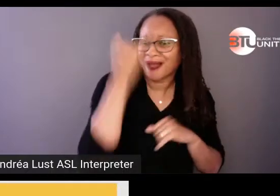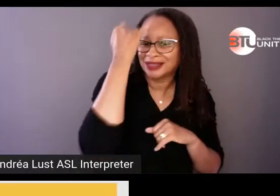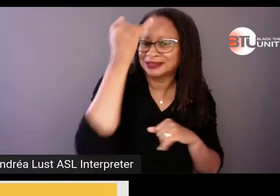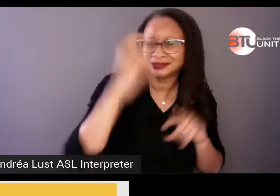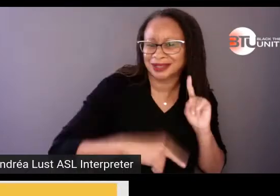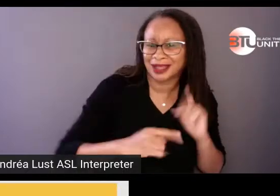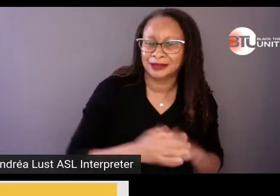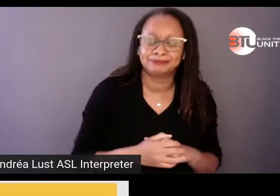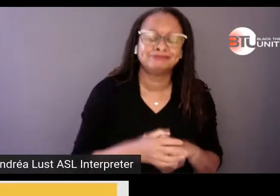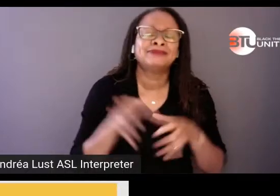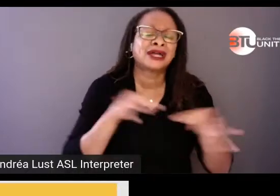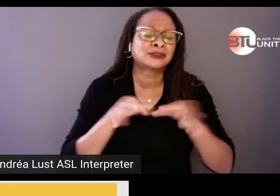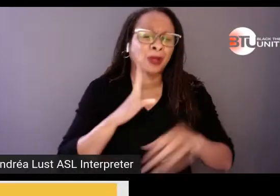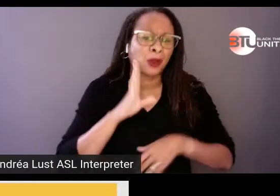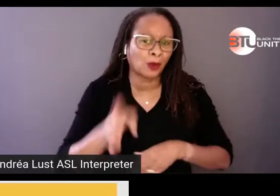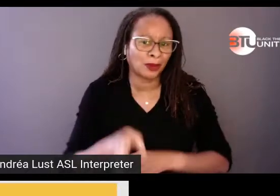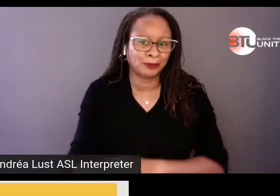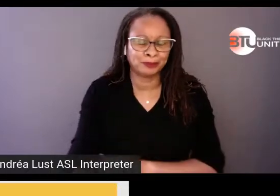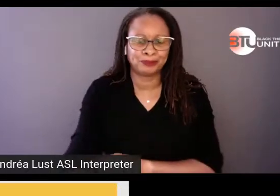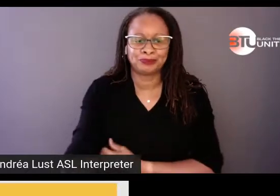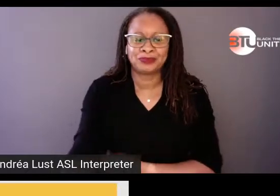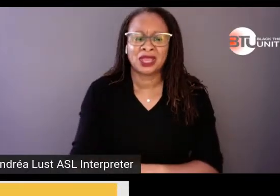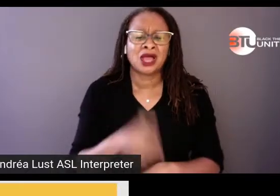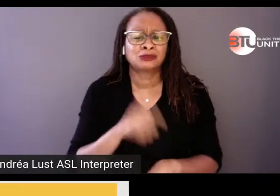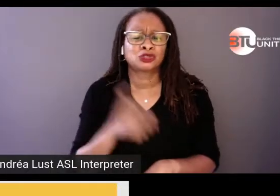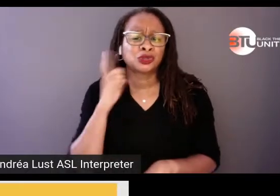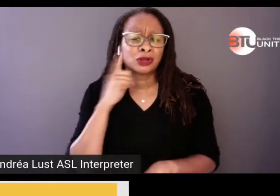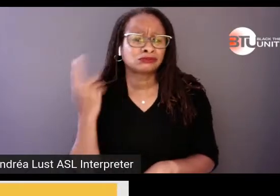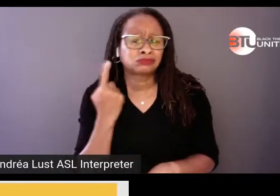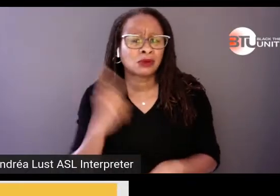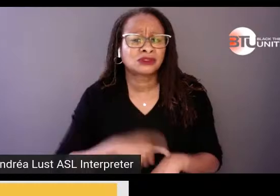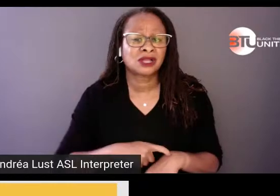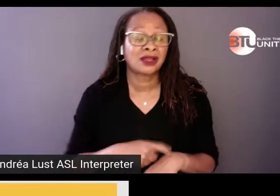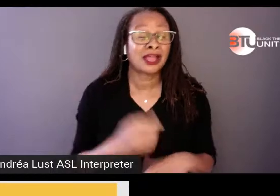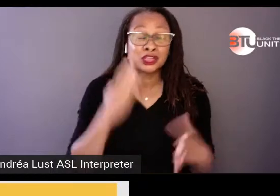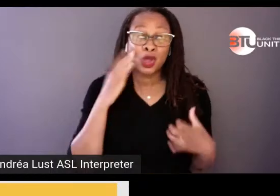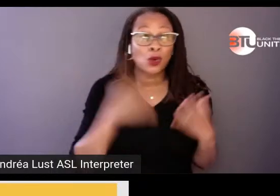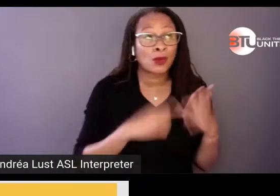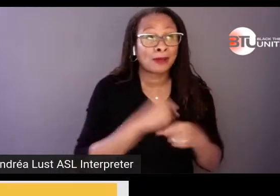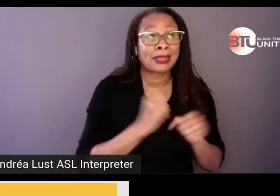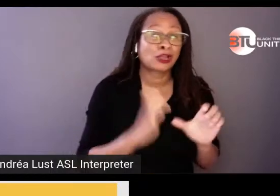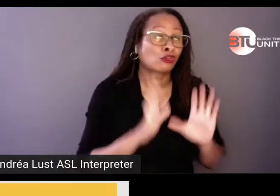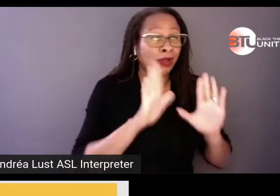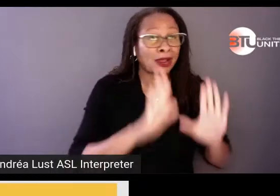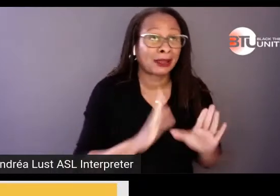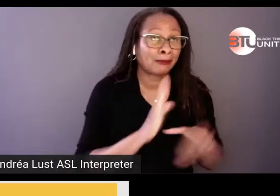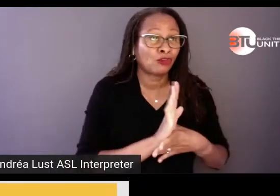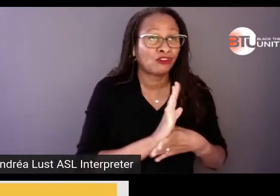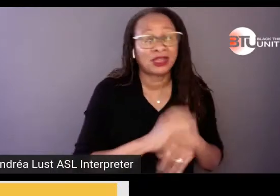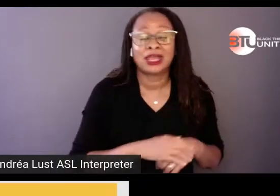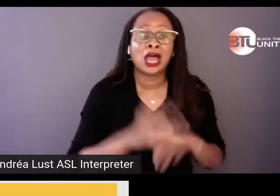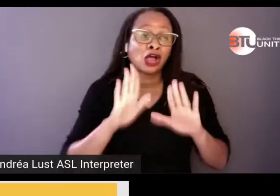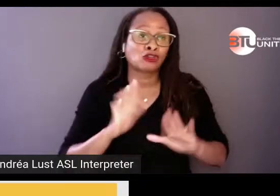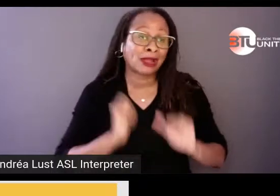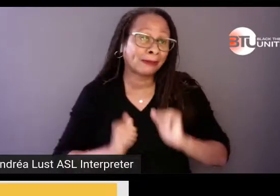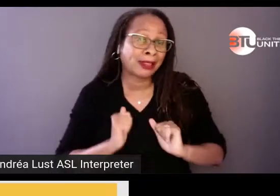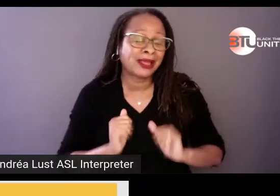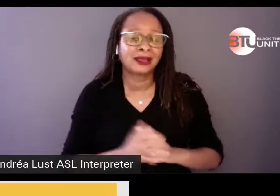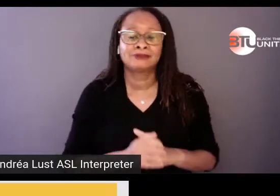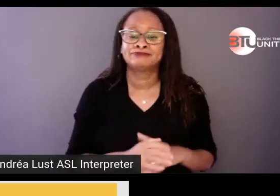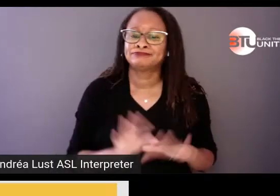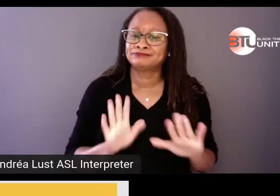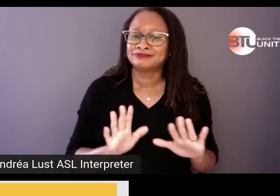Let's say, because I'm sure you hear this all the time. You know what would make a great movie? You know what would make a great play? I think that a